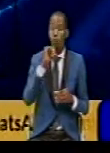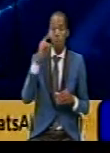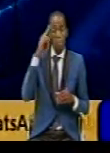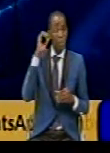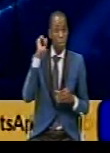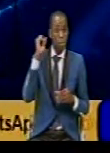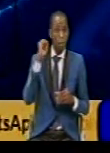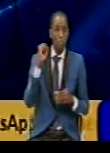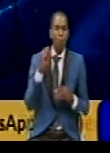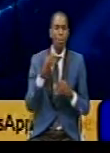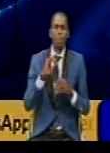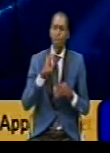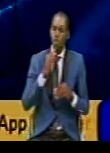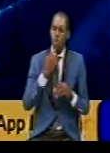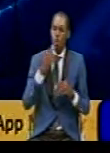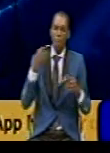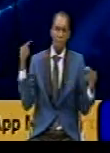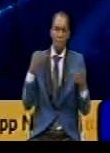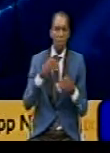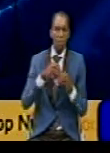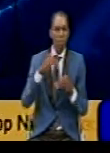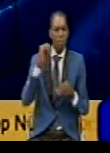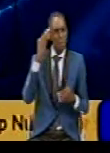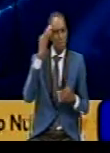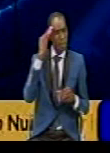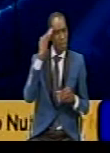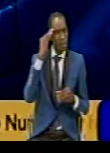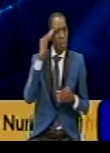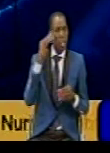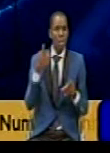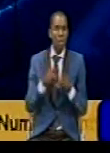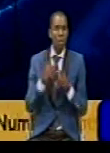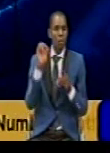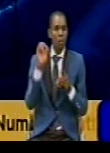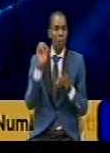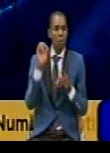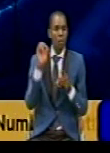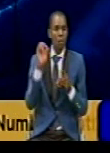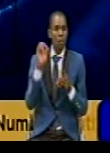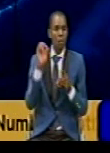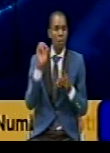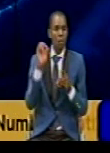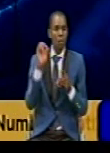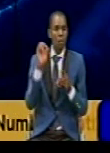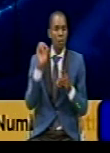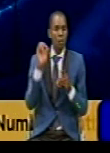serious pain in her head, not a headache, according to what she has written, but a serious